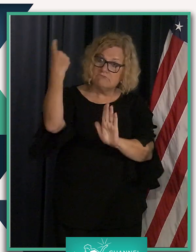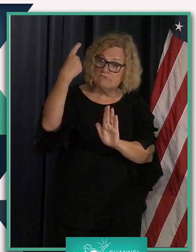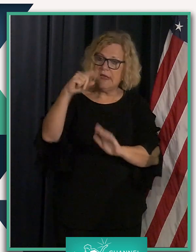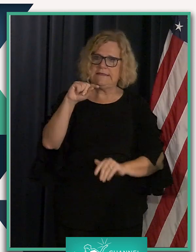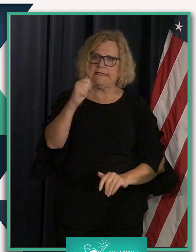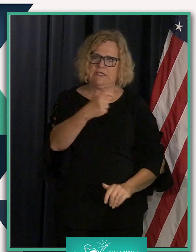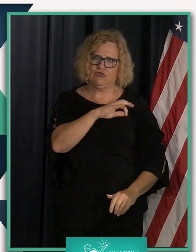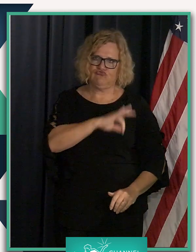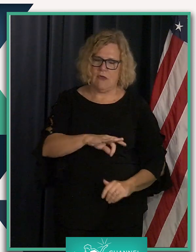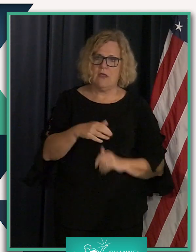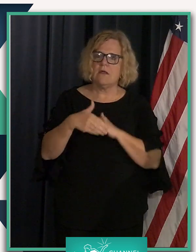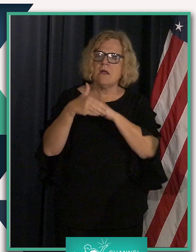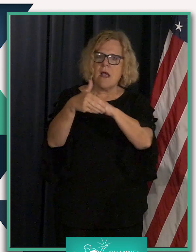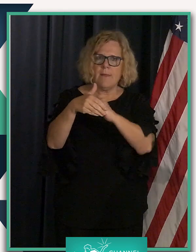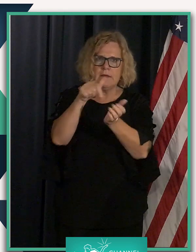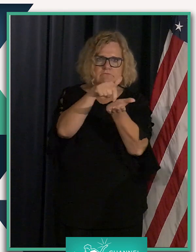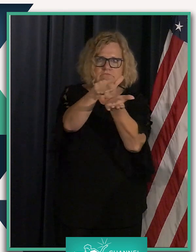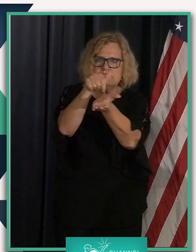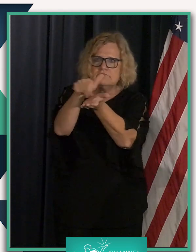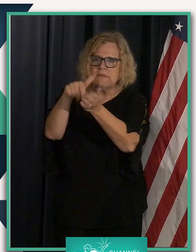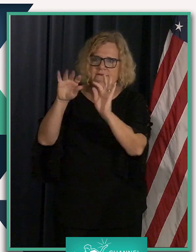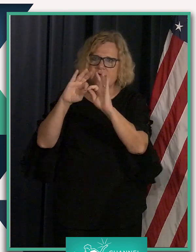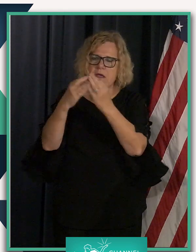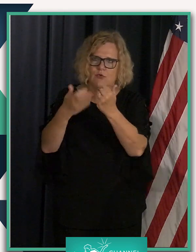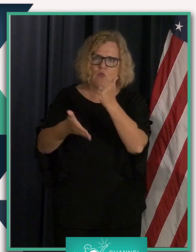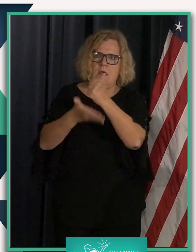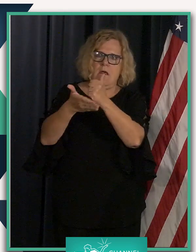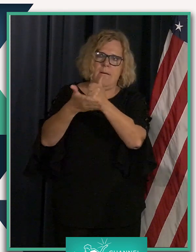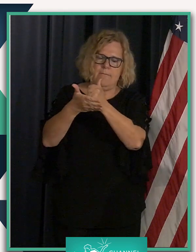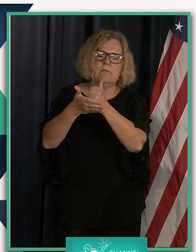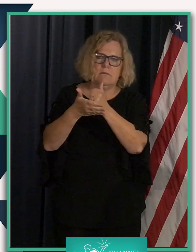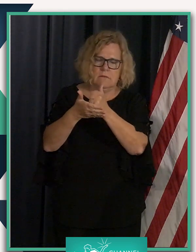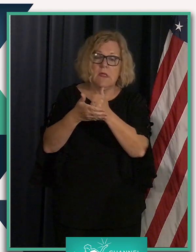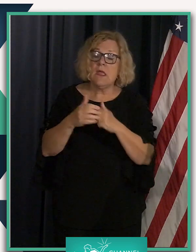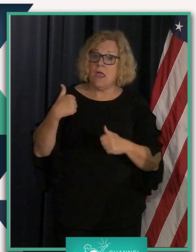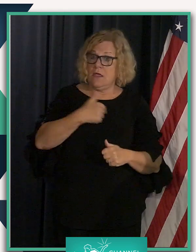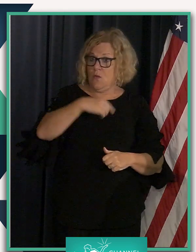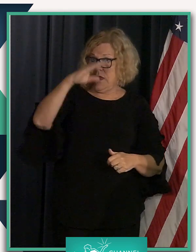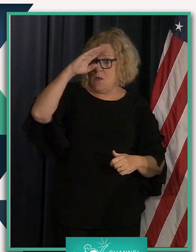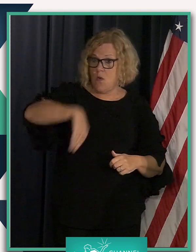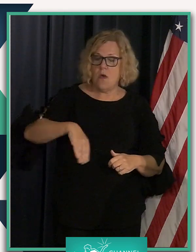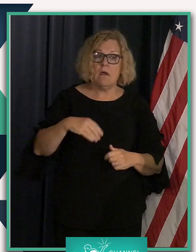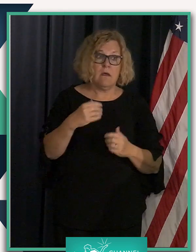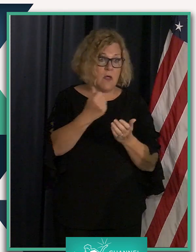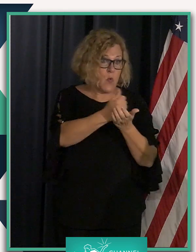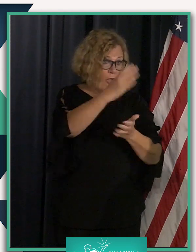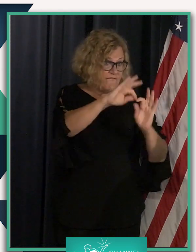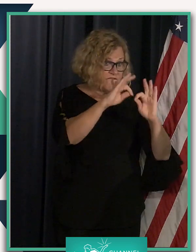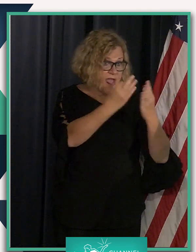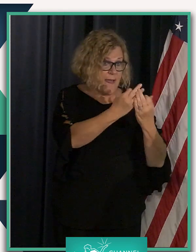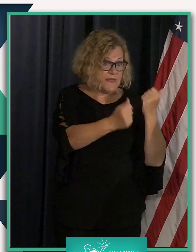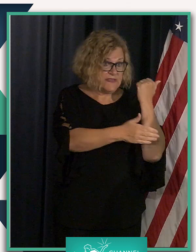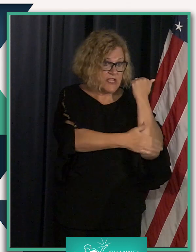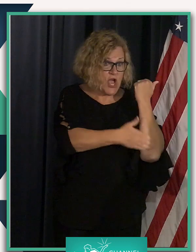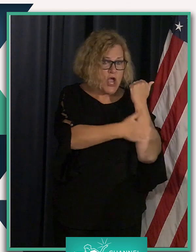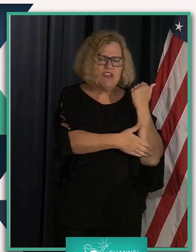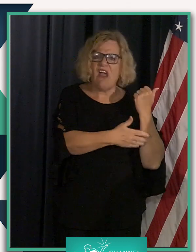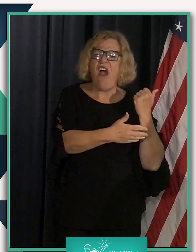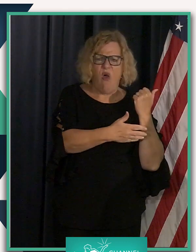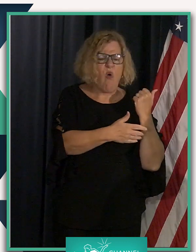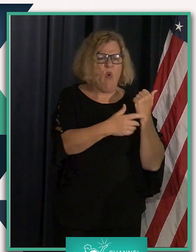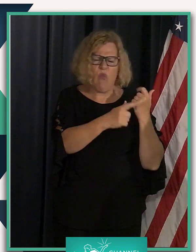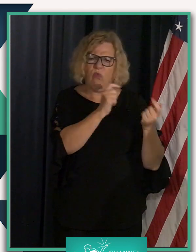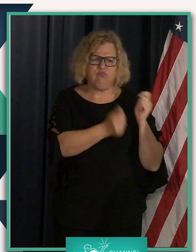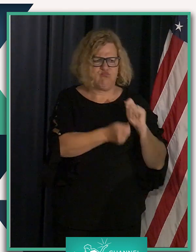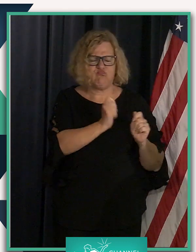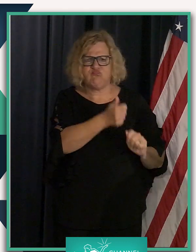credit to go to families to offset this. And as we all know, the wealthier families in this country had ways to adjust to